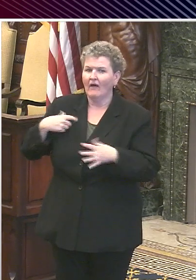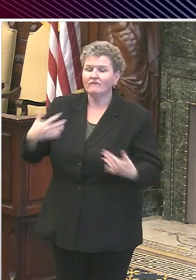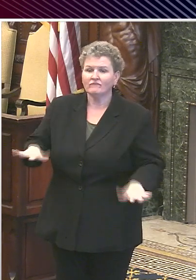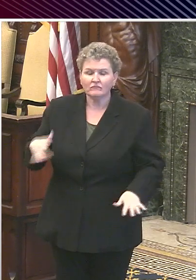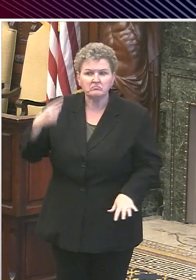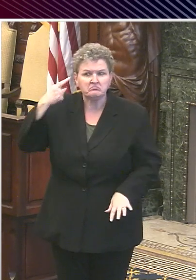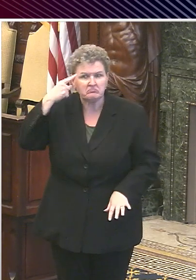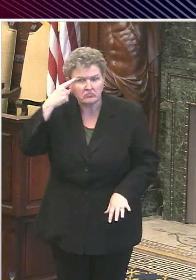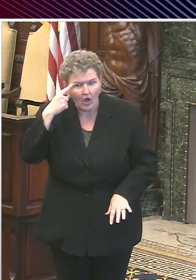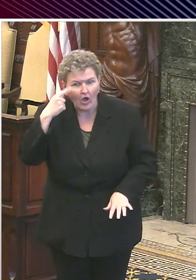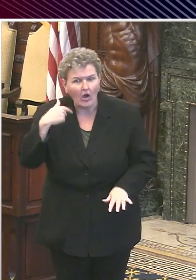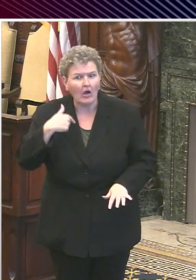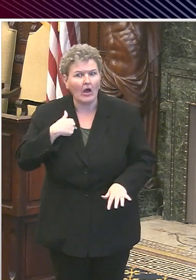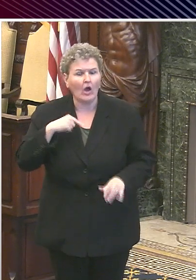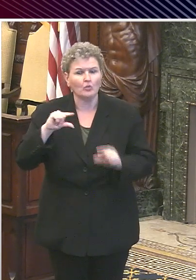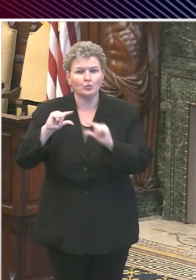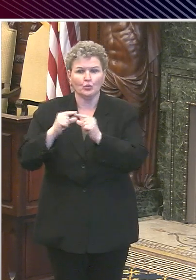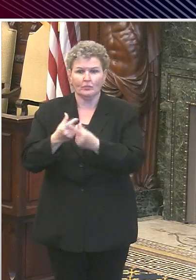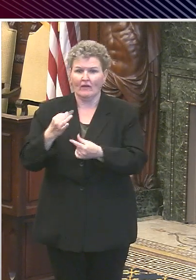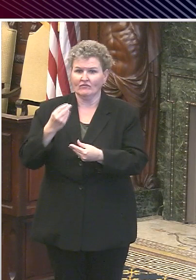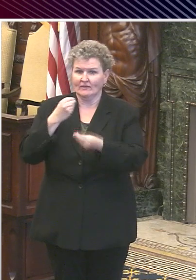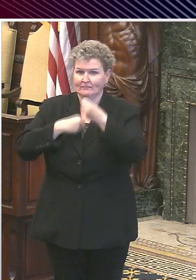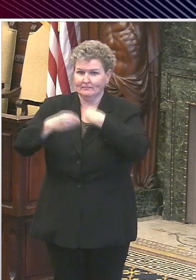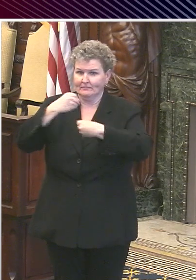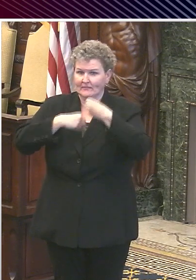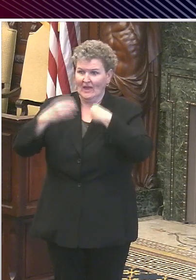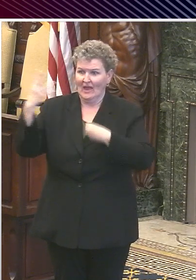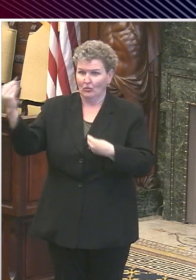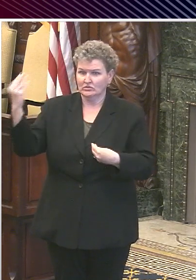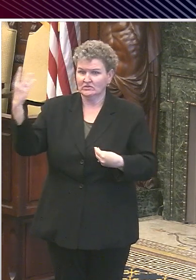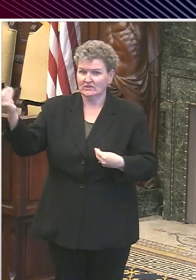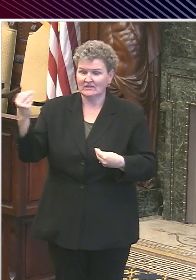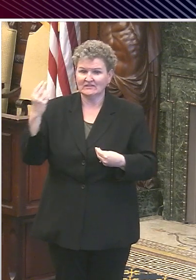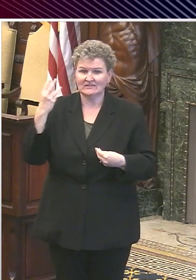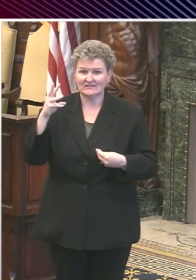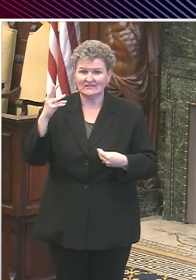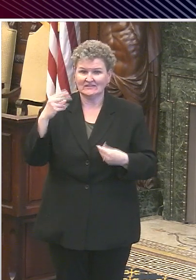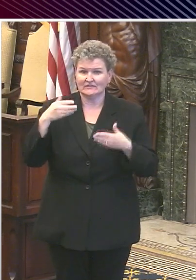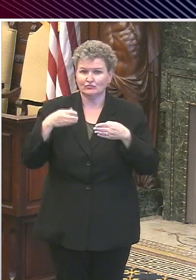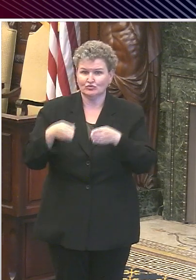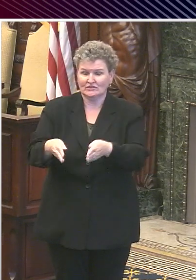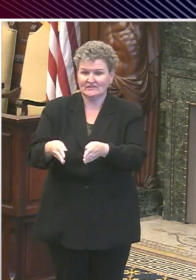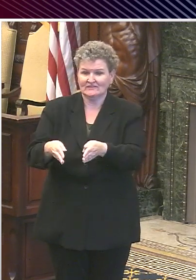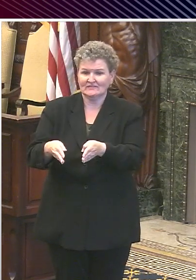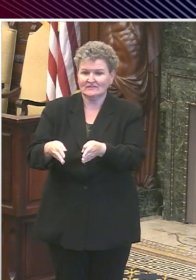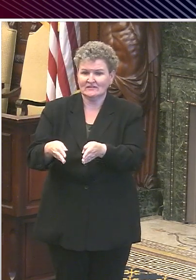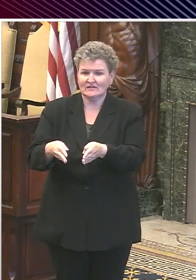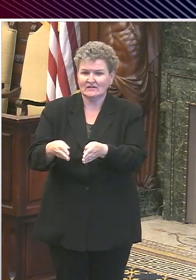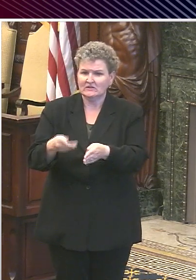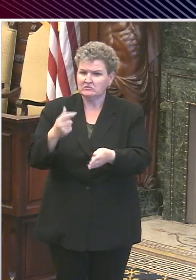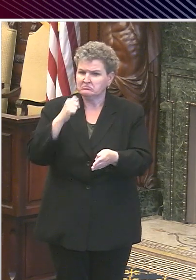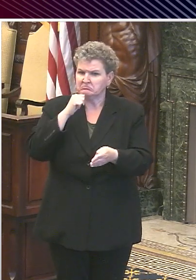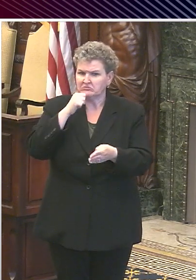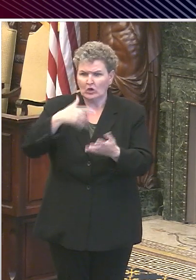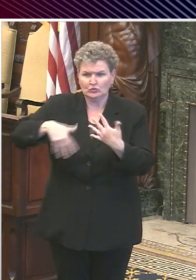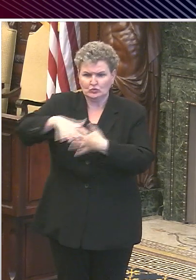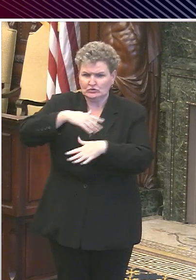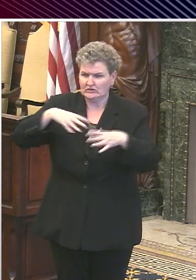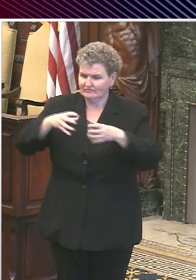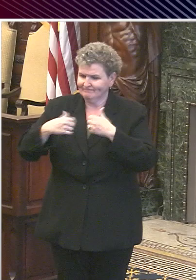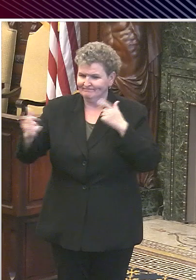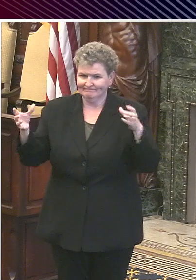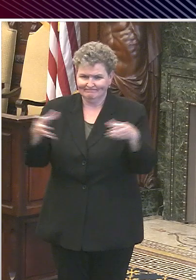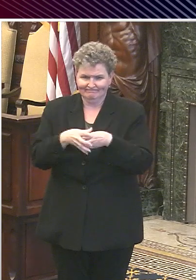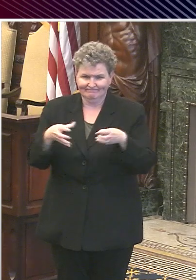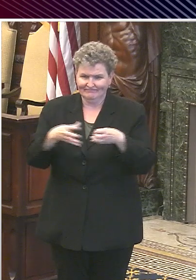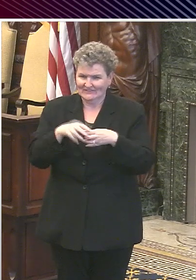of outdoor diners on 17th Street that weren't necessarily socially distancing. So I'm wondering, is